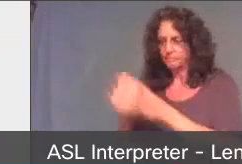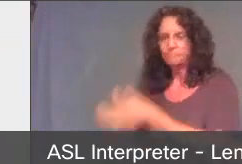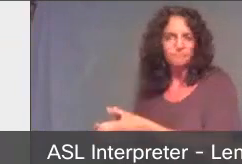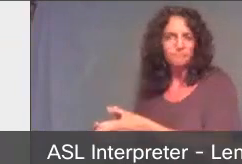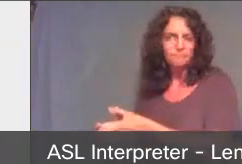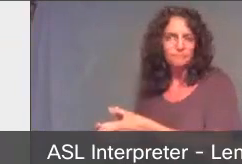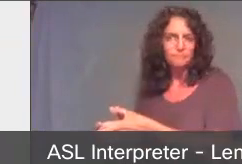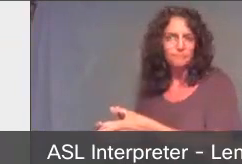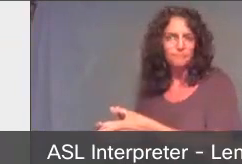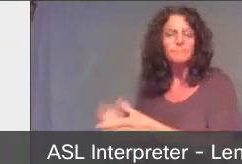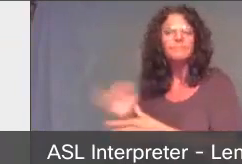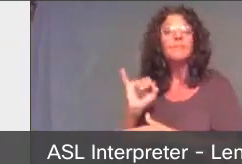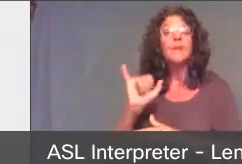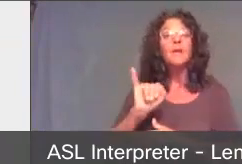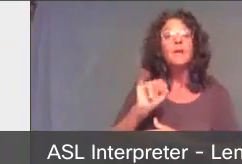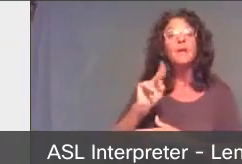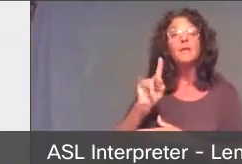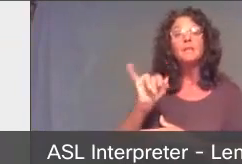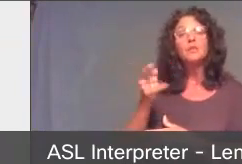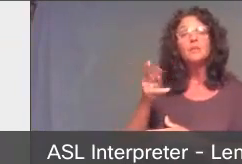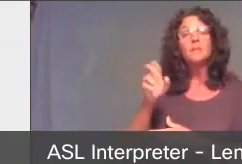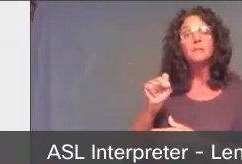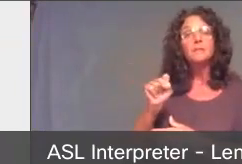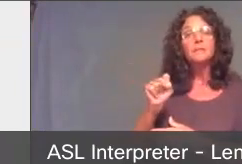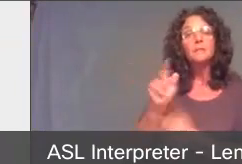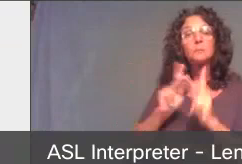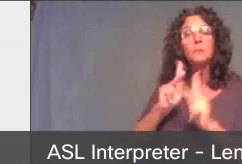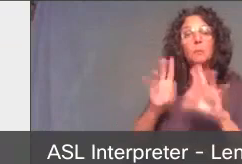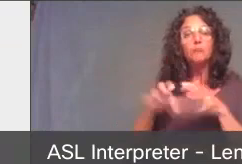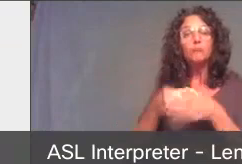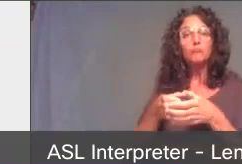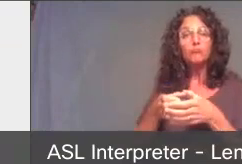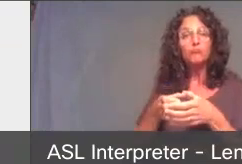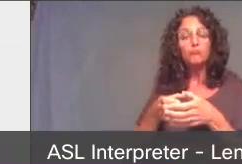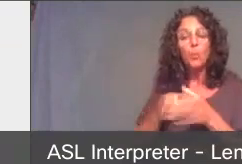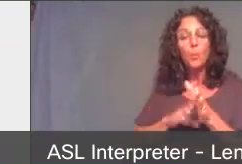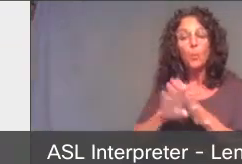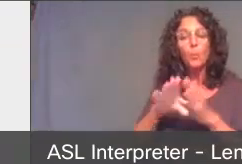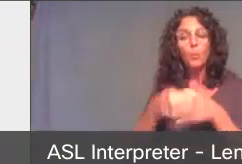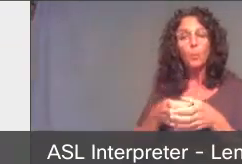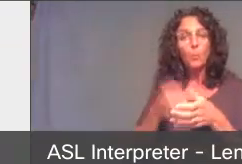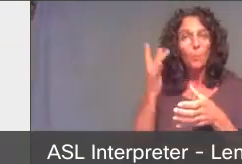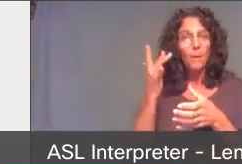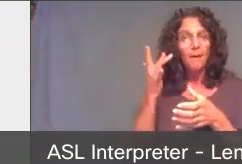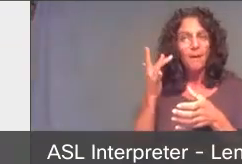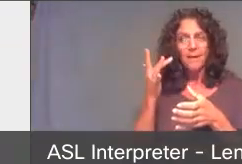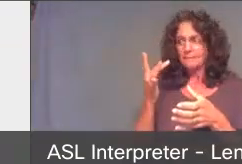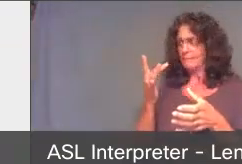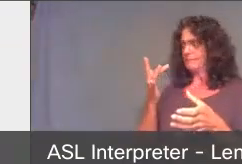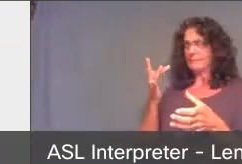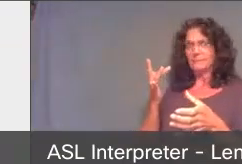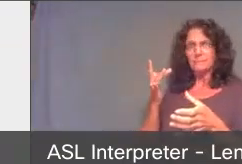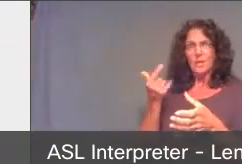that indigenous tribes have kind of developed over the years because of the intense genocide and trauma that